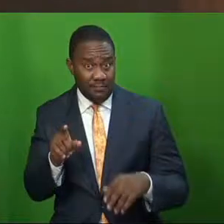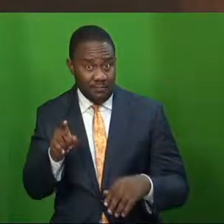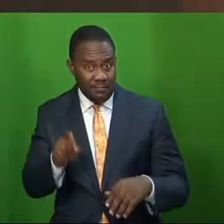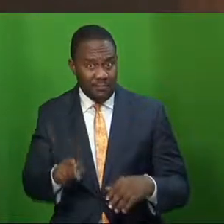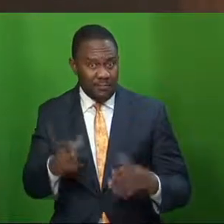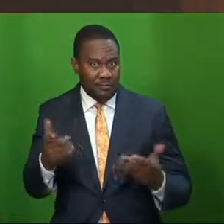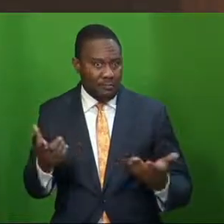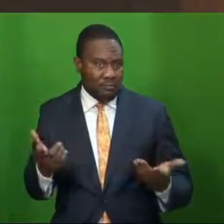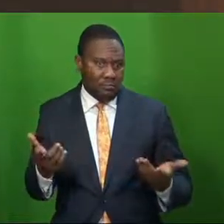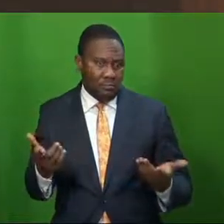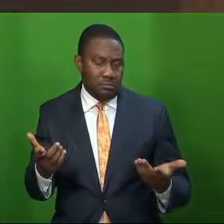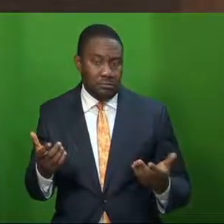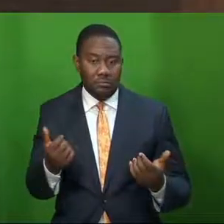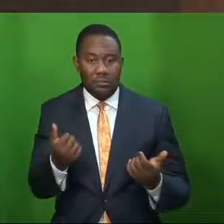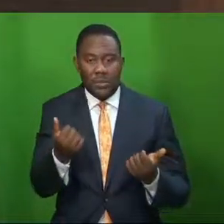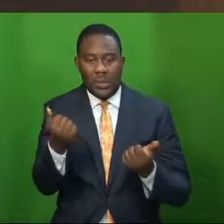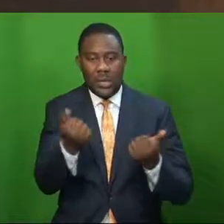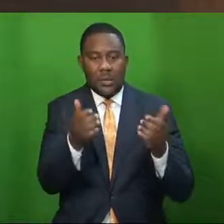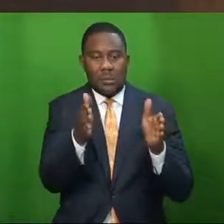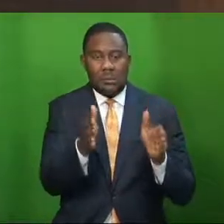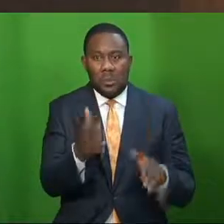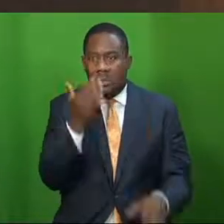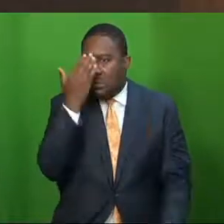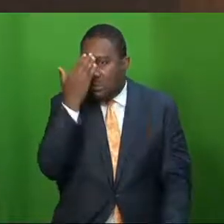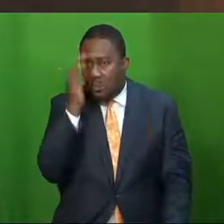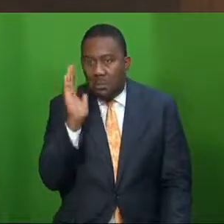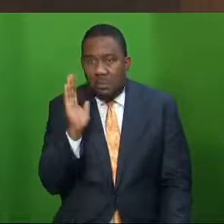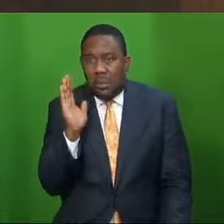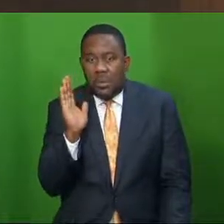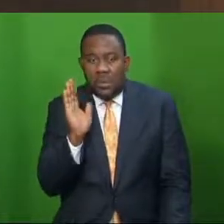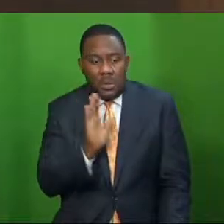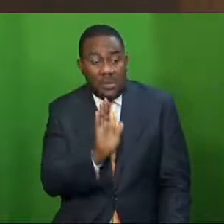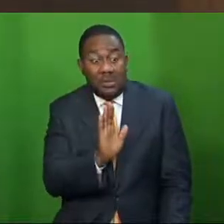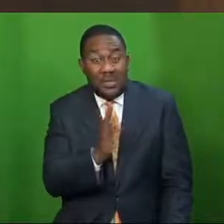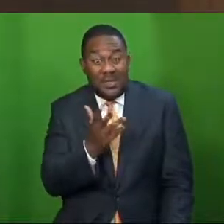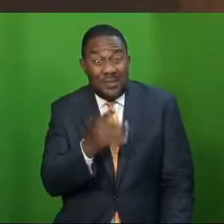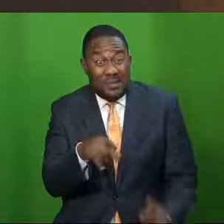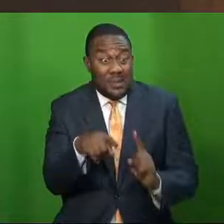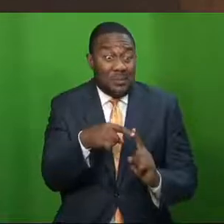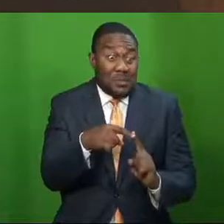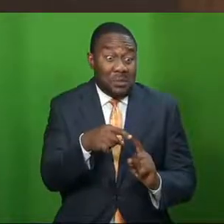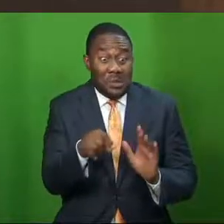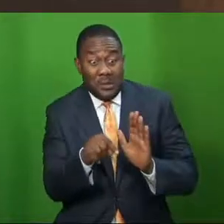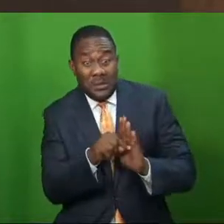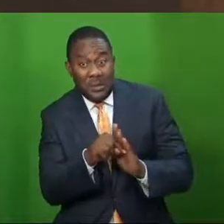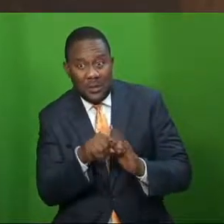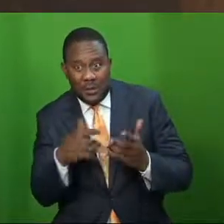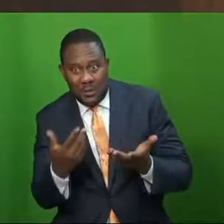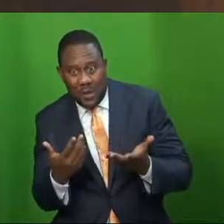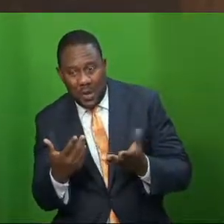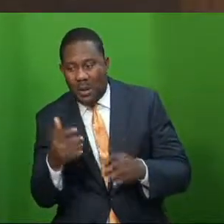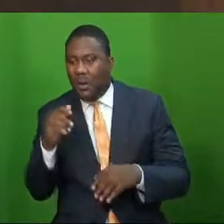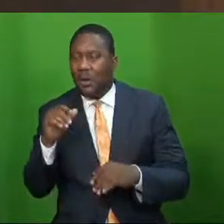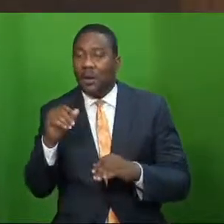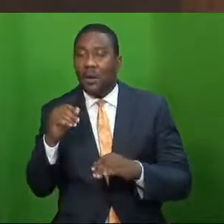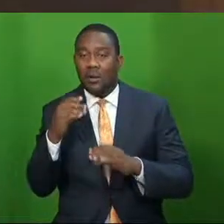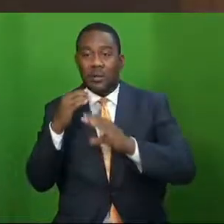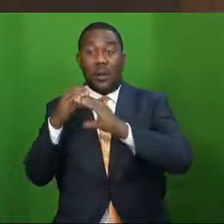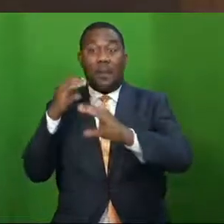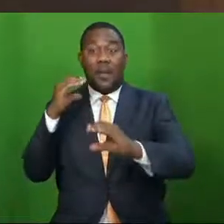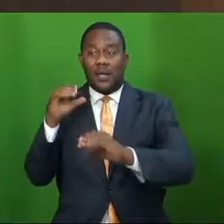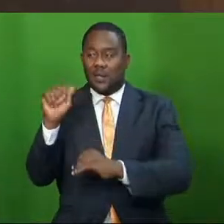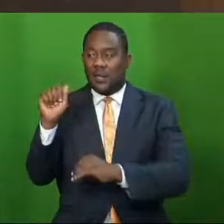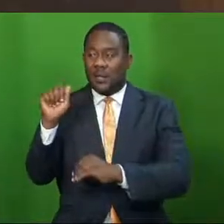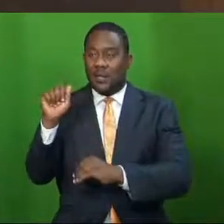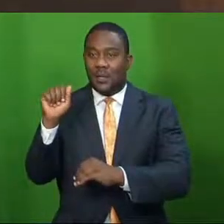the status of the driver, and it is probably going to be an air conditioned bus. The possibility